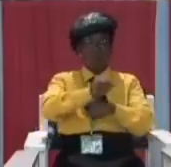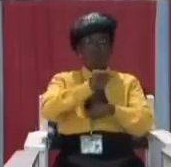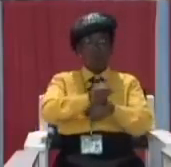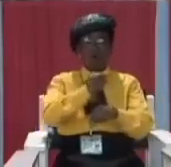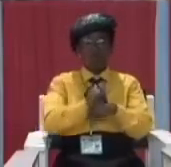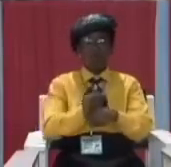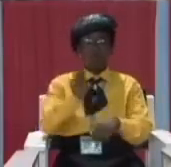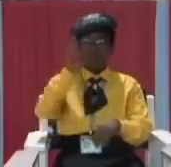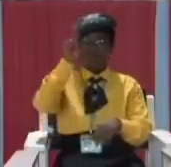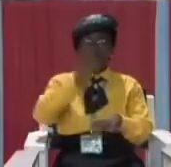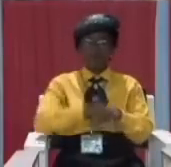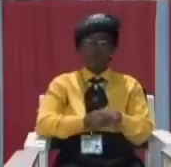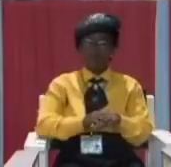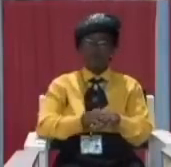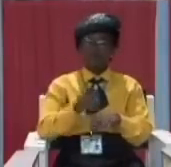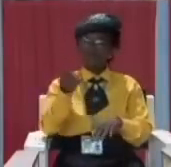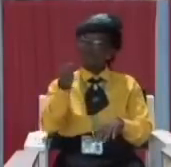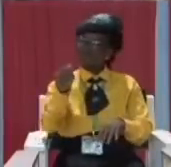urinate upon,